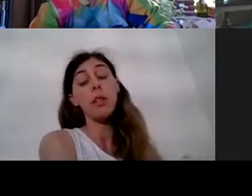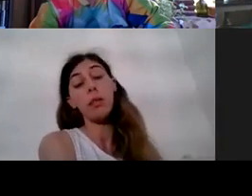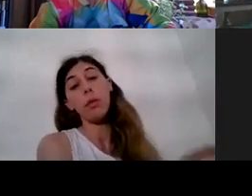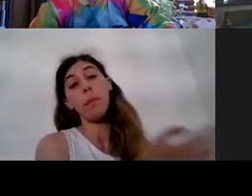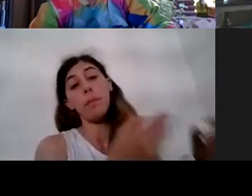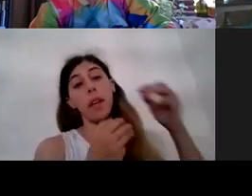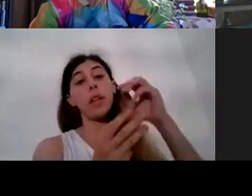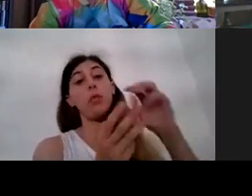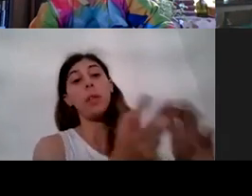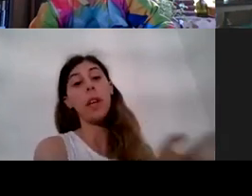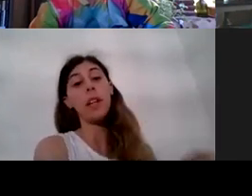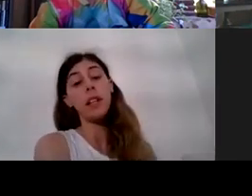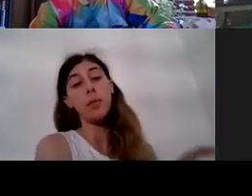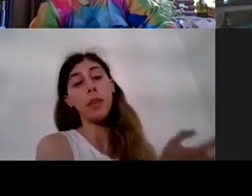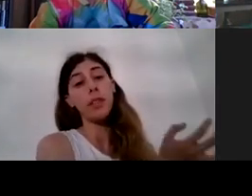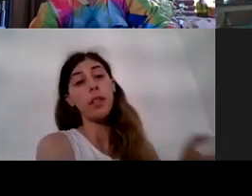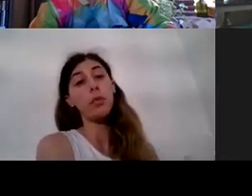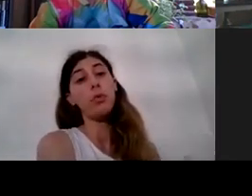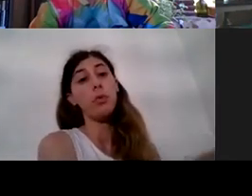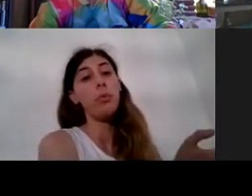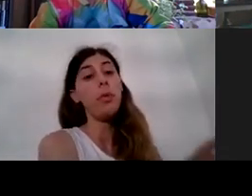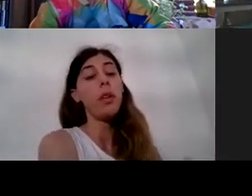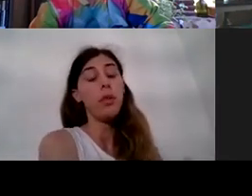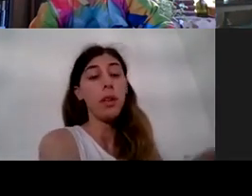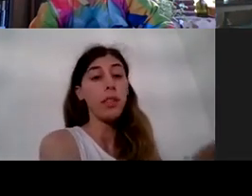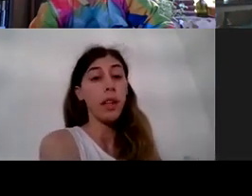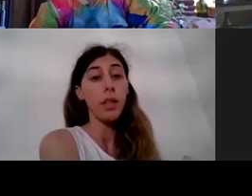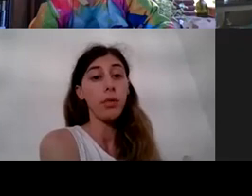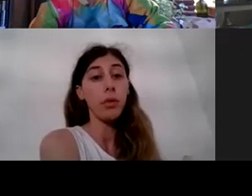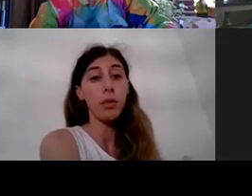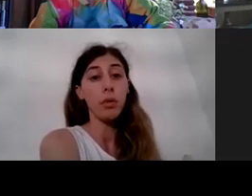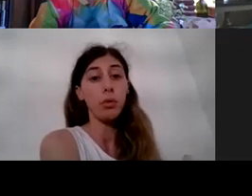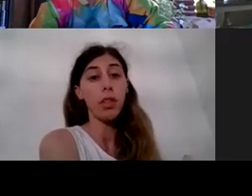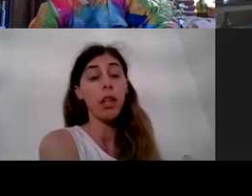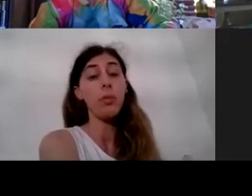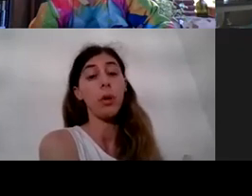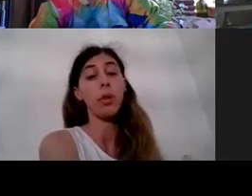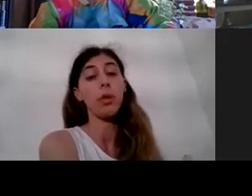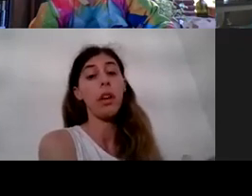Security threatened that they would stop paying her.